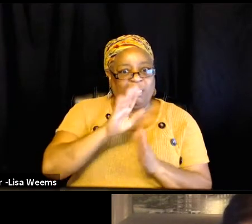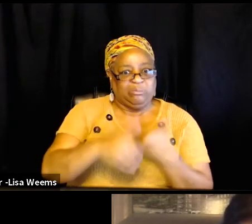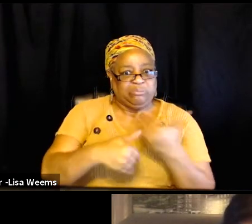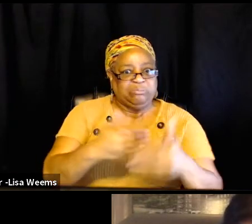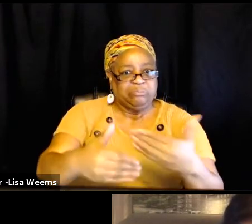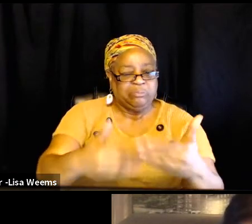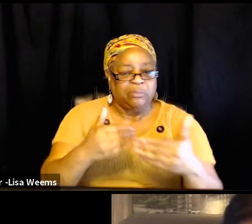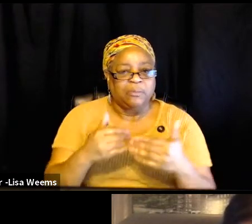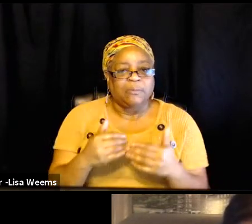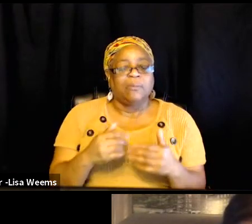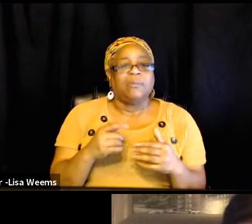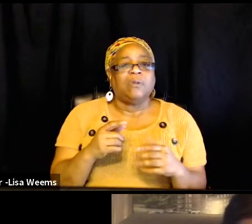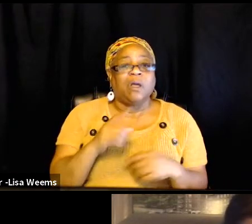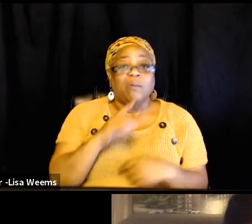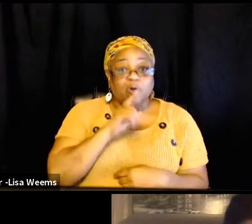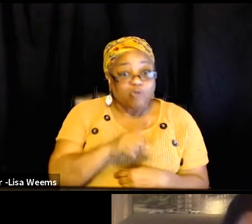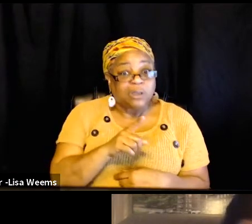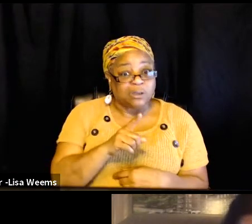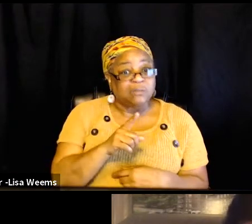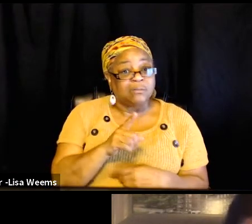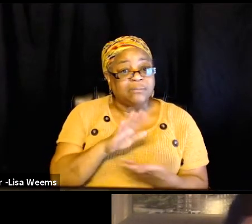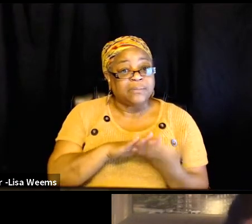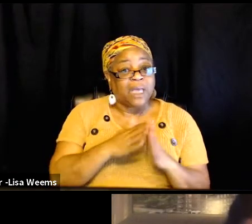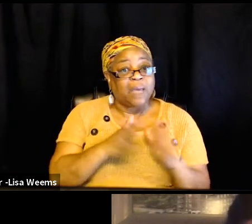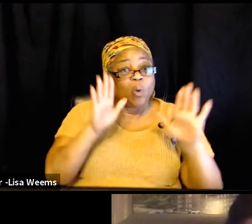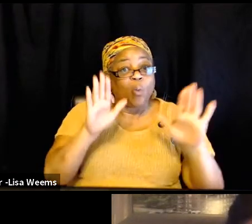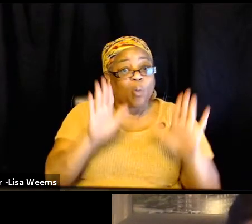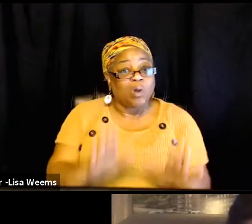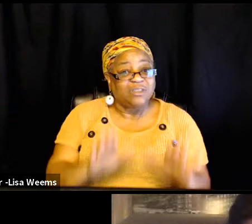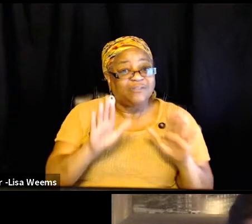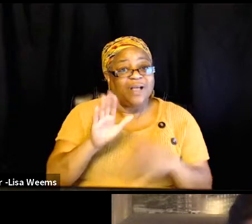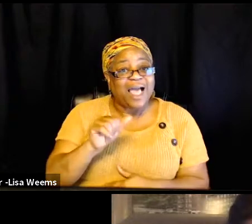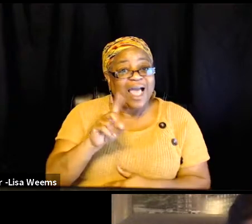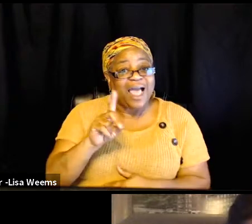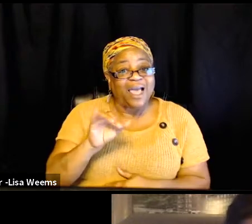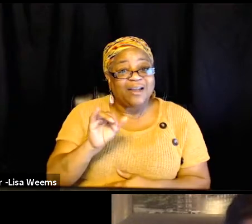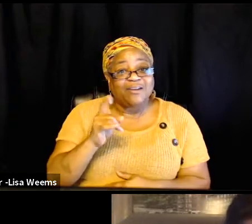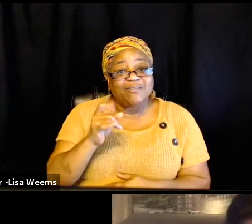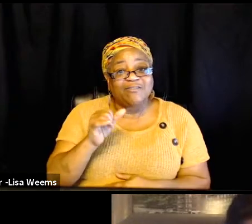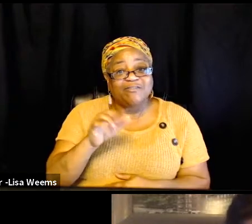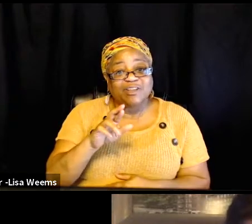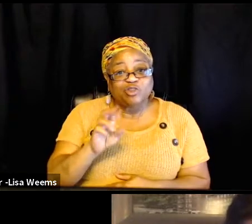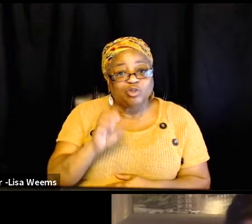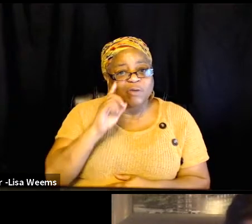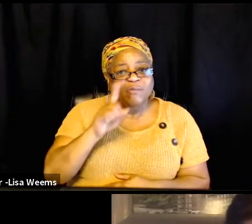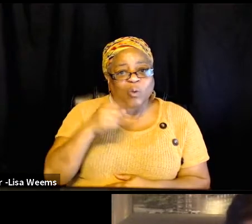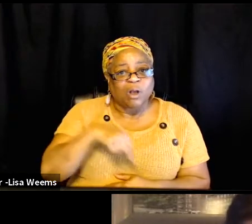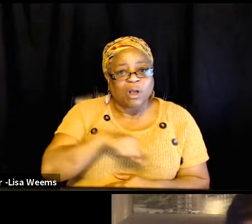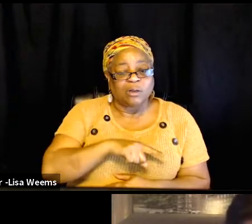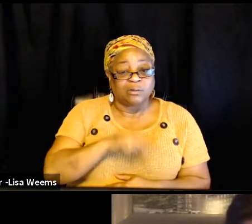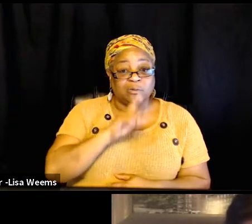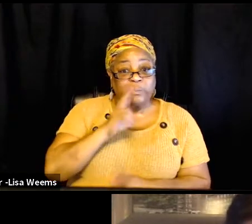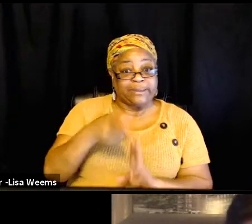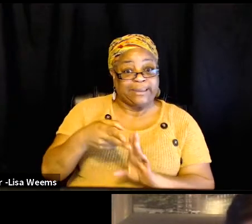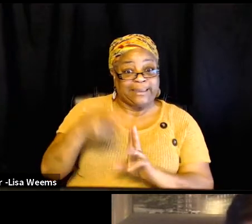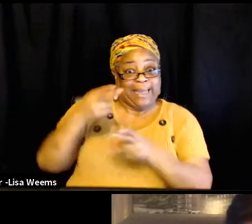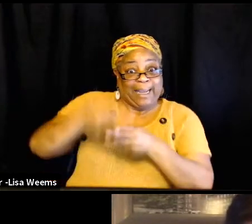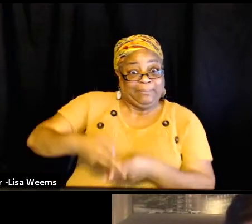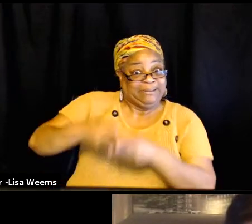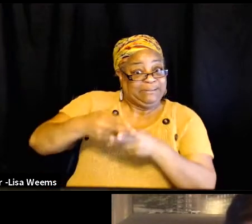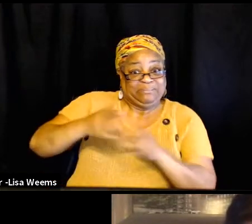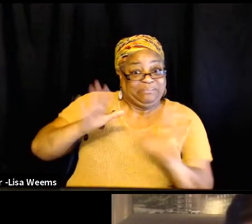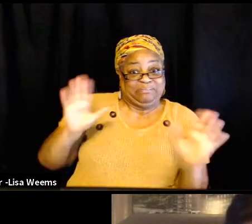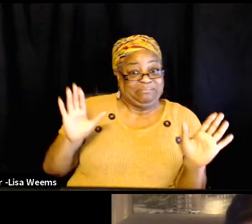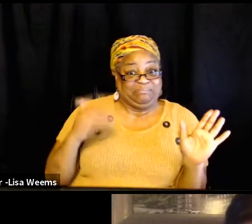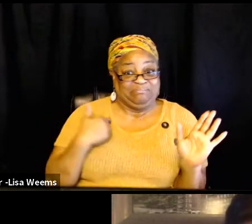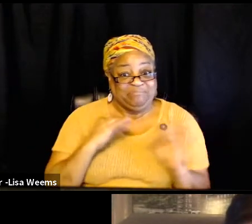wonderful adventure for all of us in figuring out what we were going to do. So we really didn't have a name for it, you know. We didn't have a